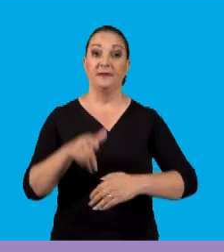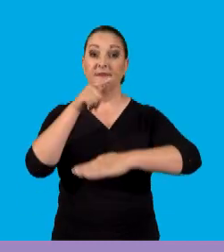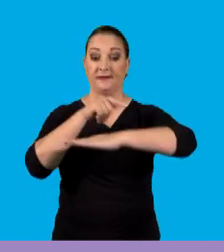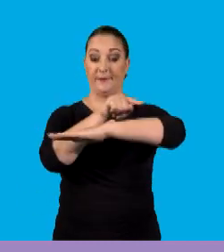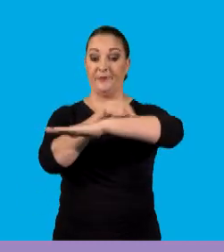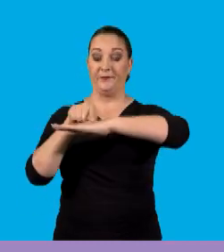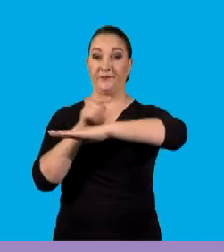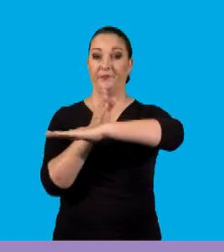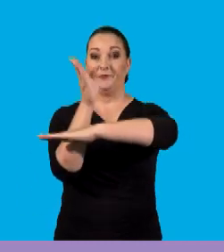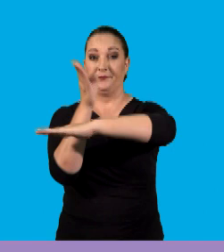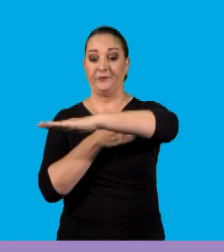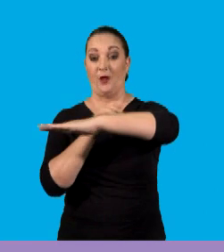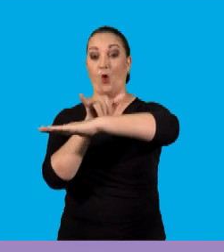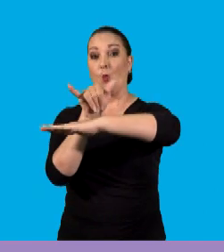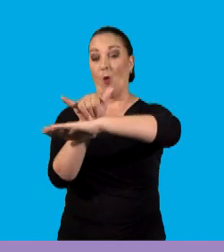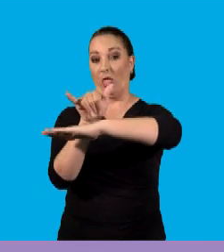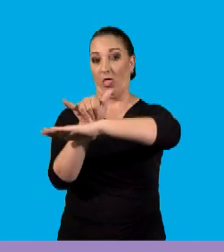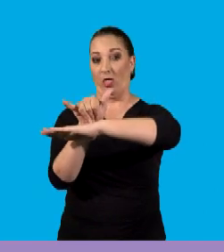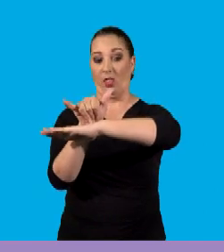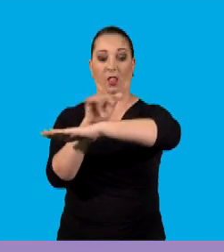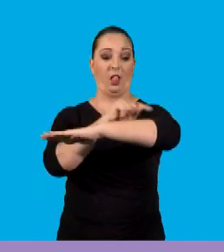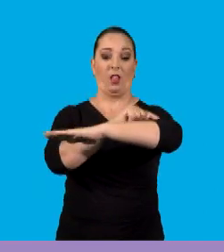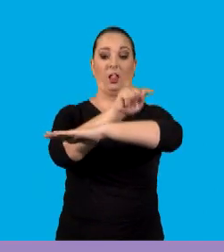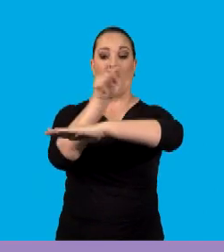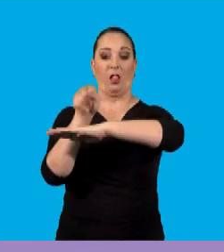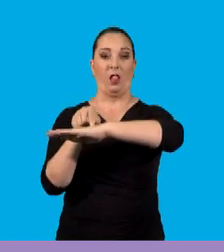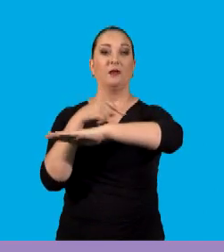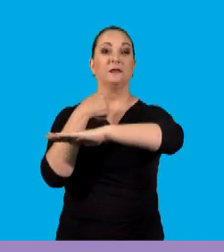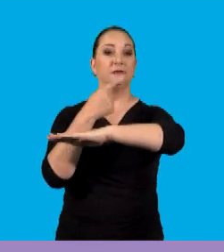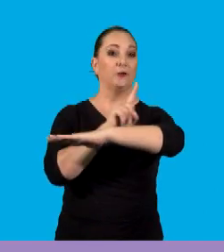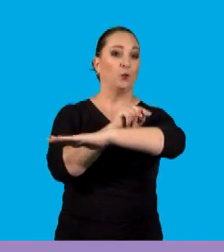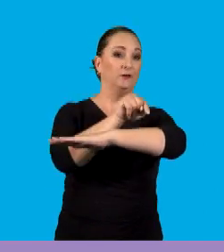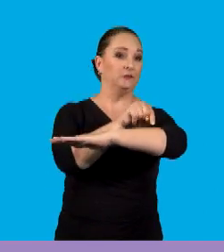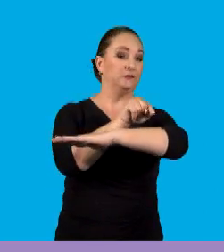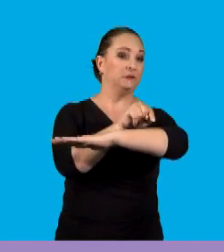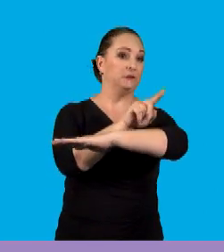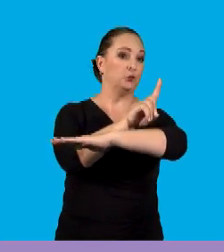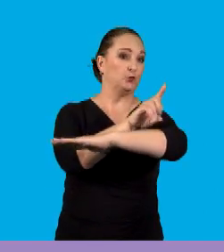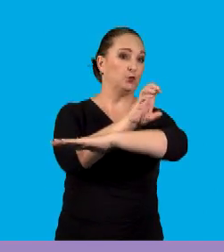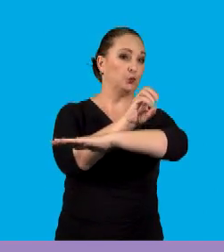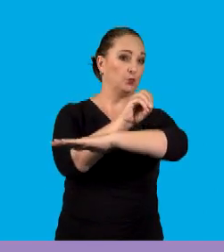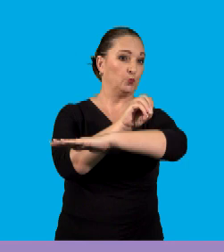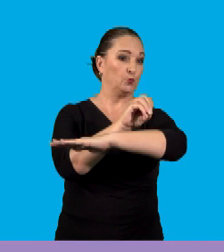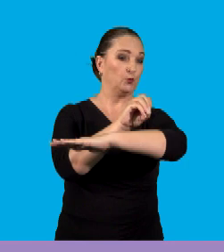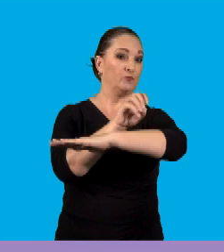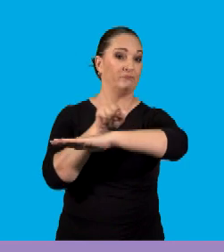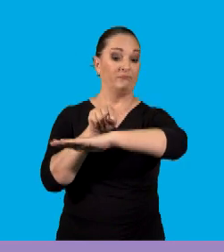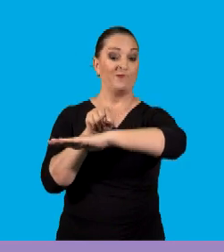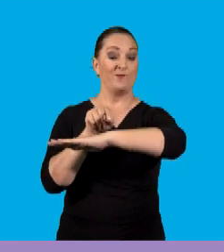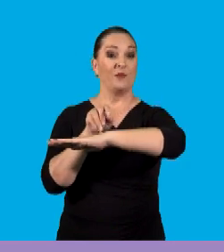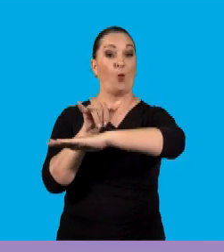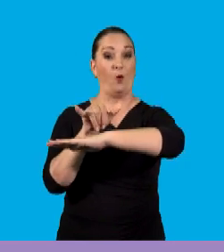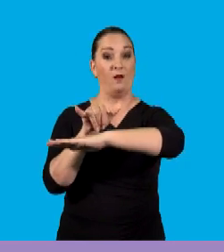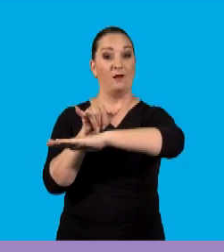use Y there. So you could use that angle on angles on a straight line, and that would give